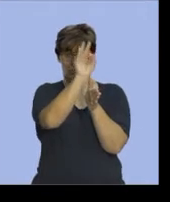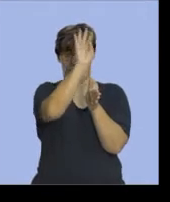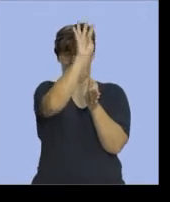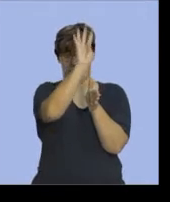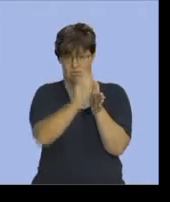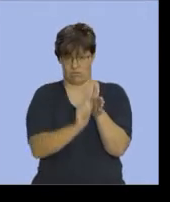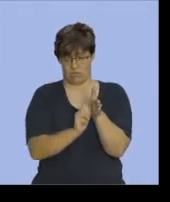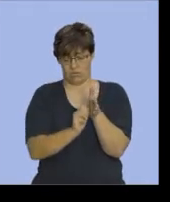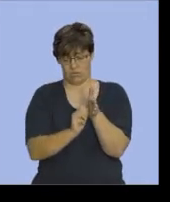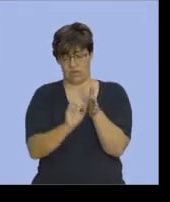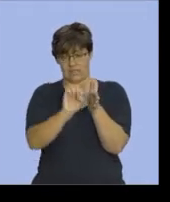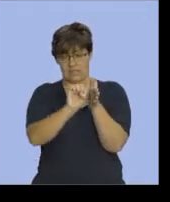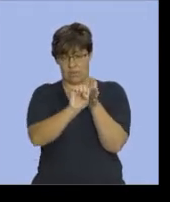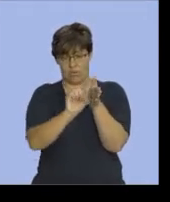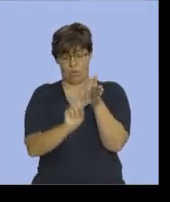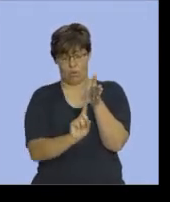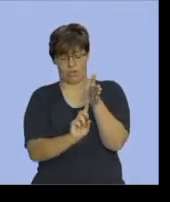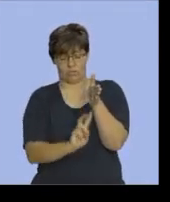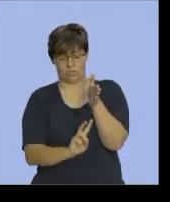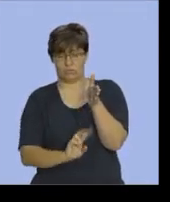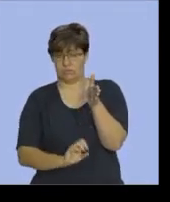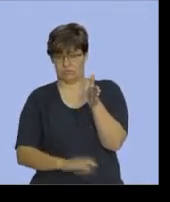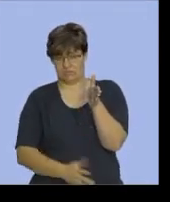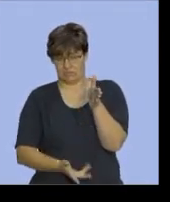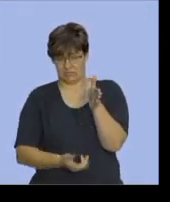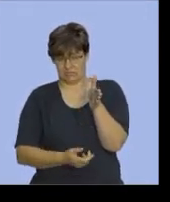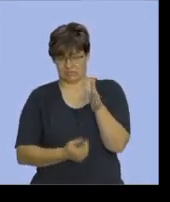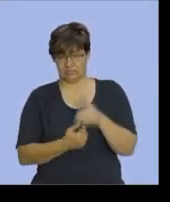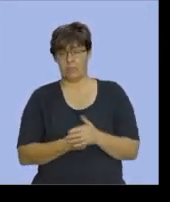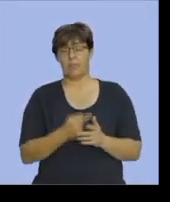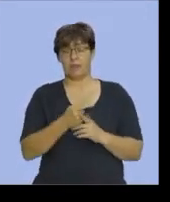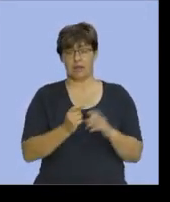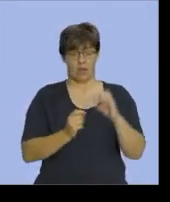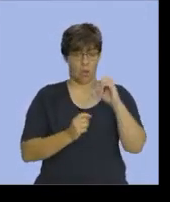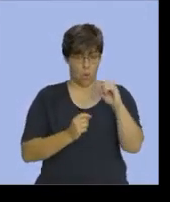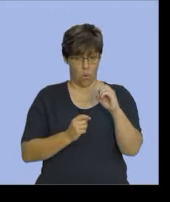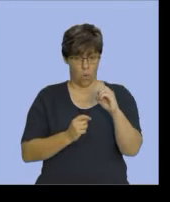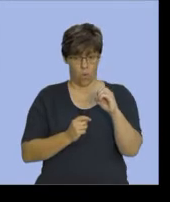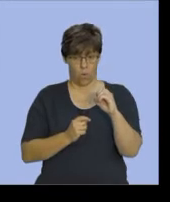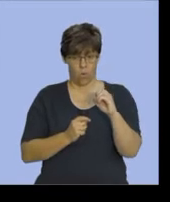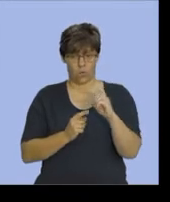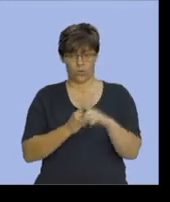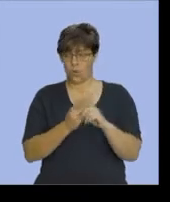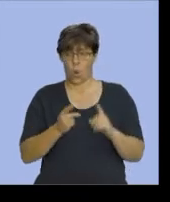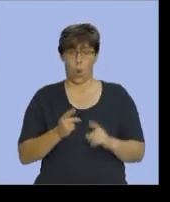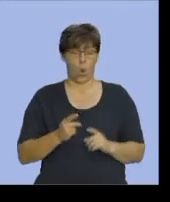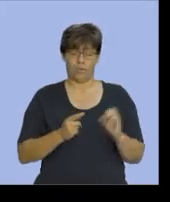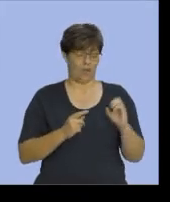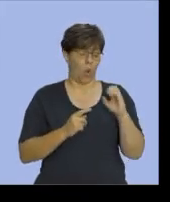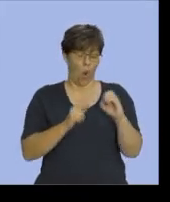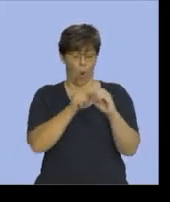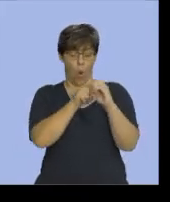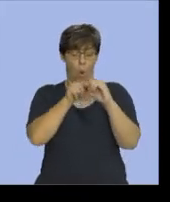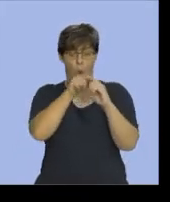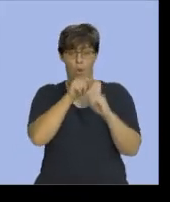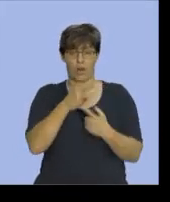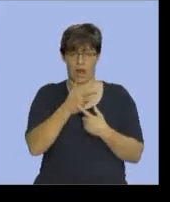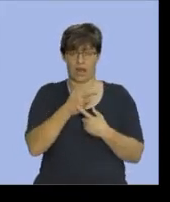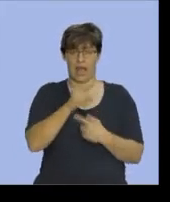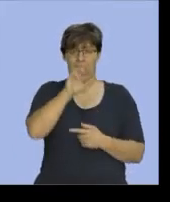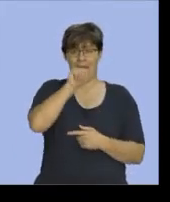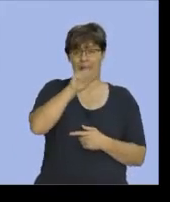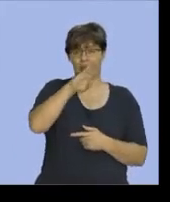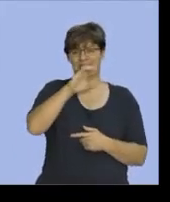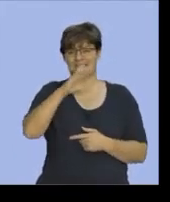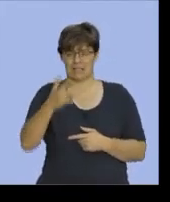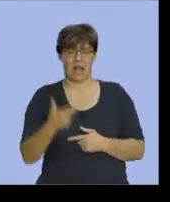also 0. Hence, it's 0 and 0. But this O is not really 0 as a number,